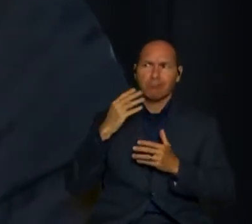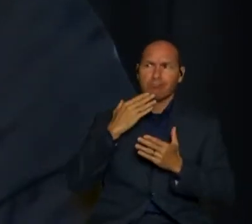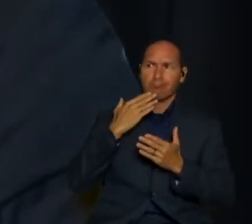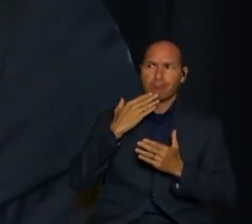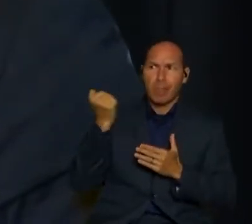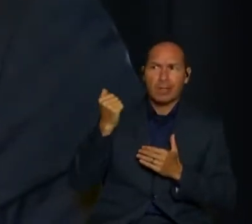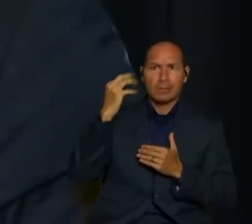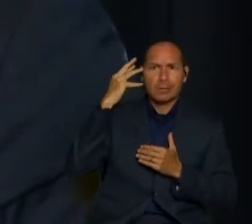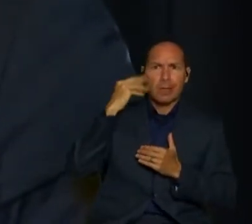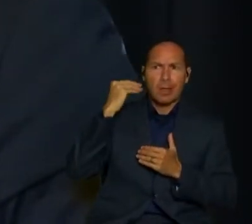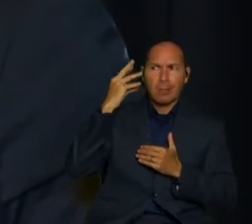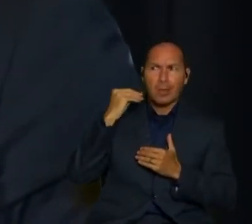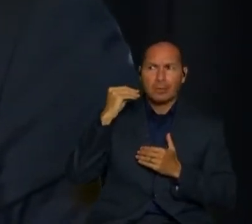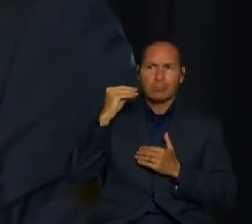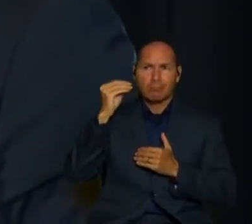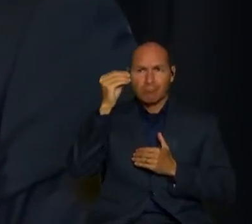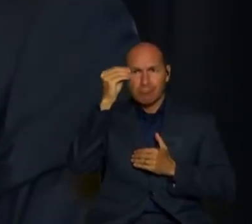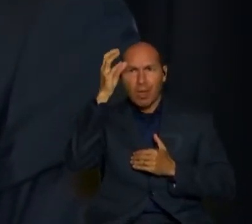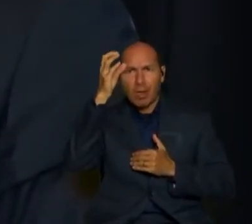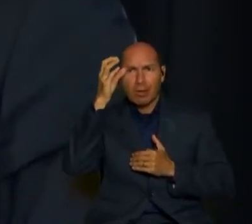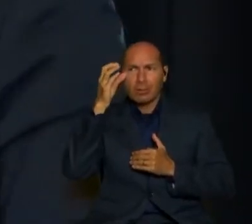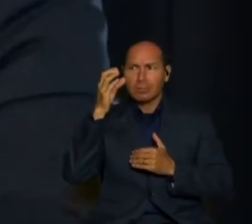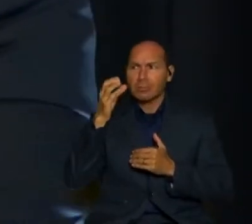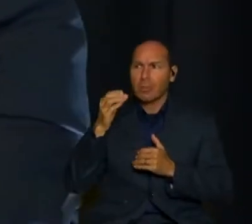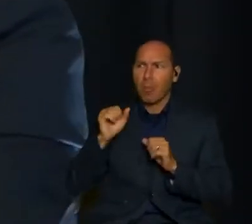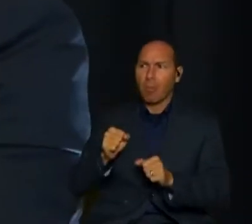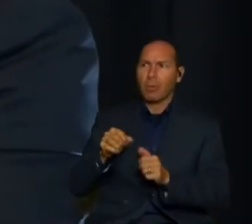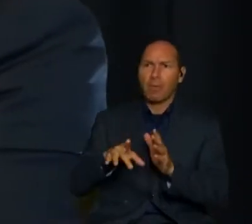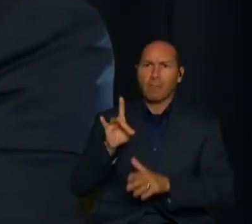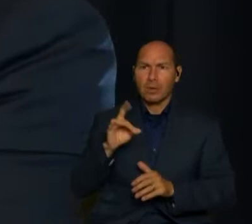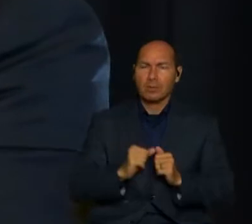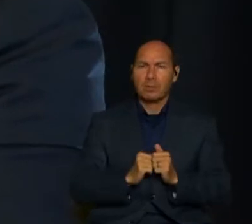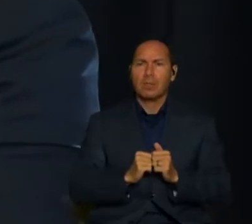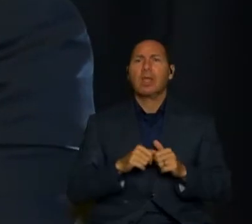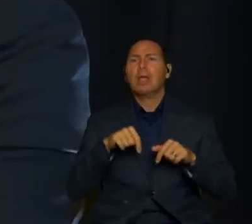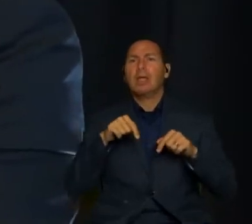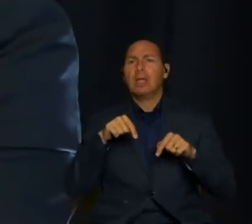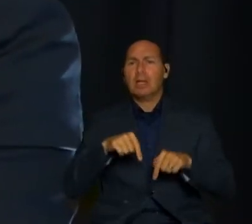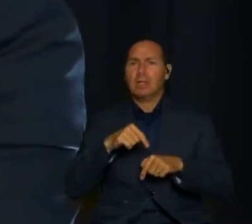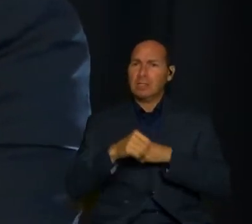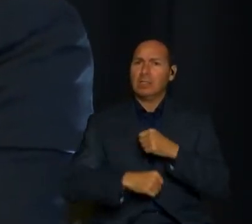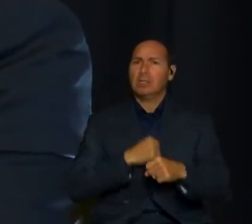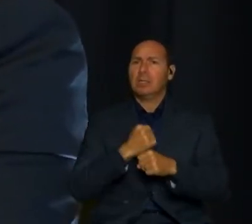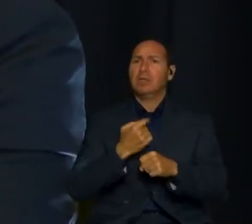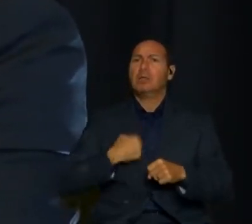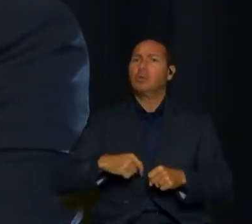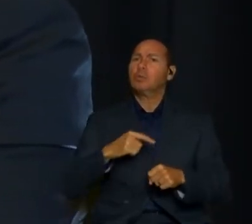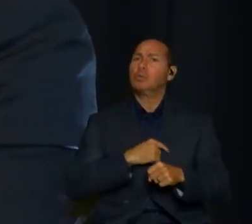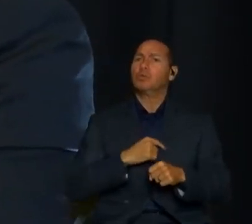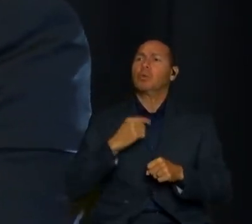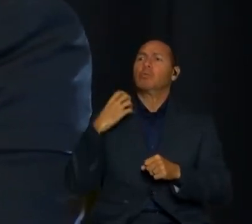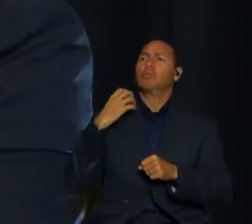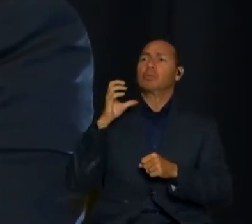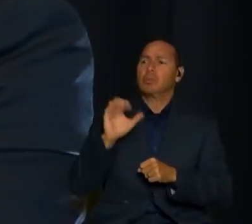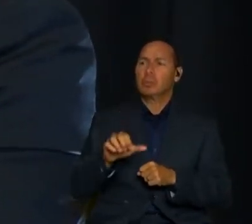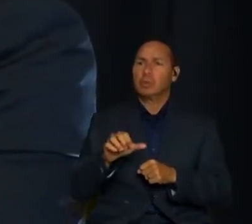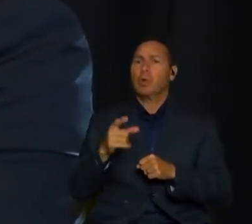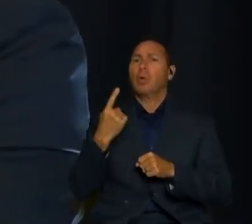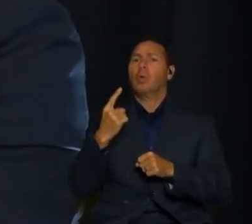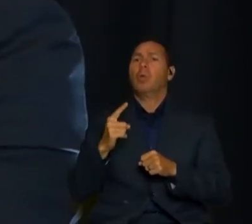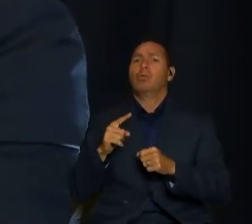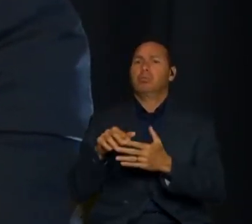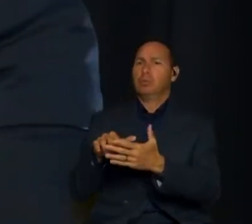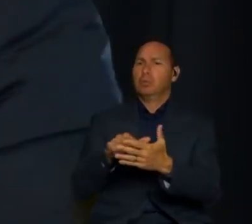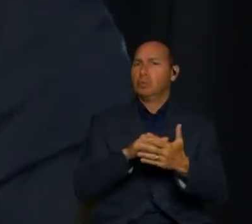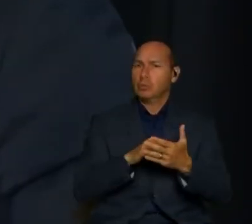knowledge available. For example, at the beginning of this year, we commissioned a study performed by one of the world's